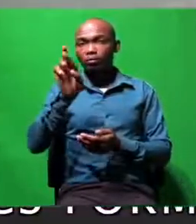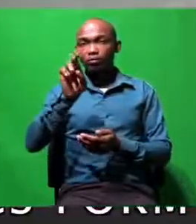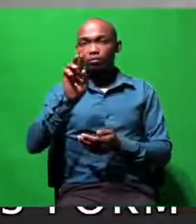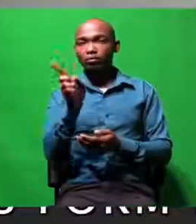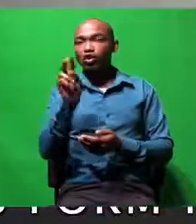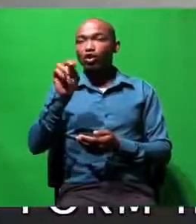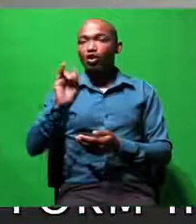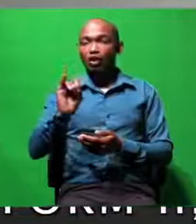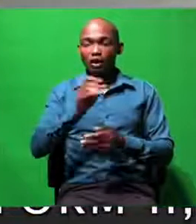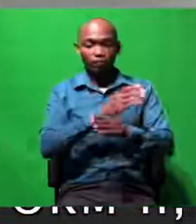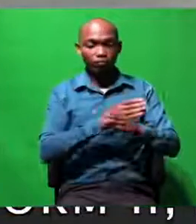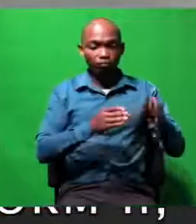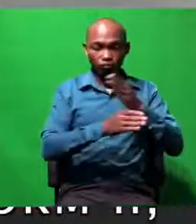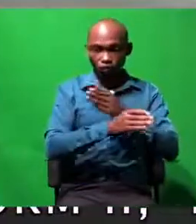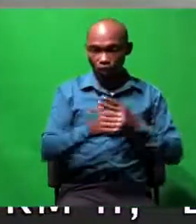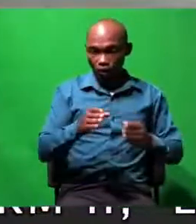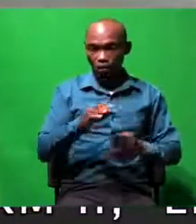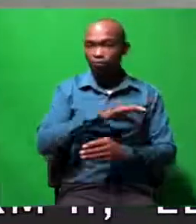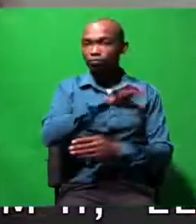Mention organ of what?